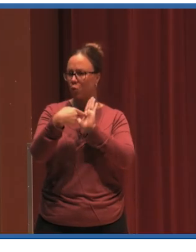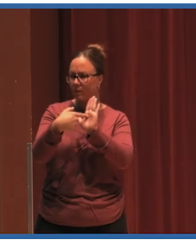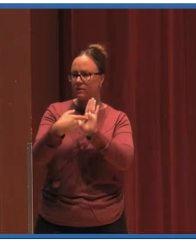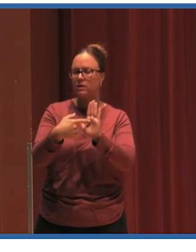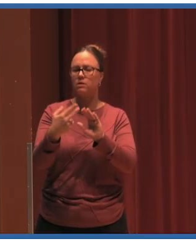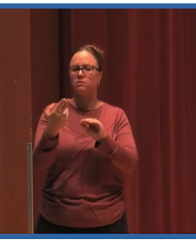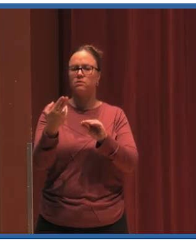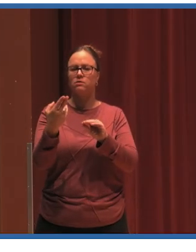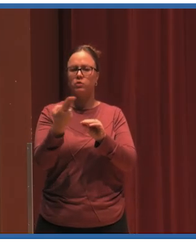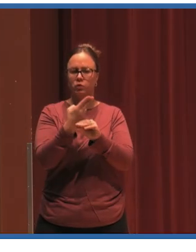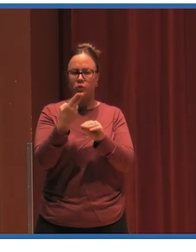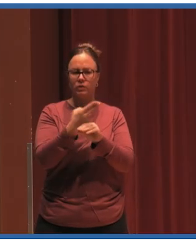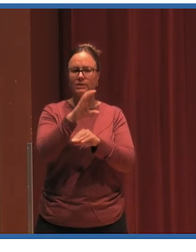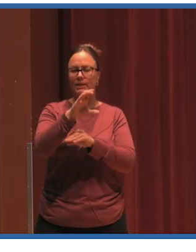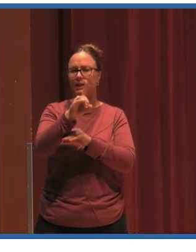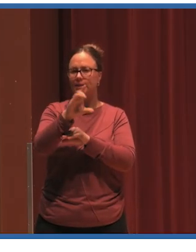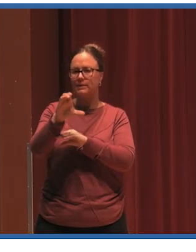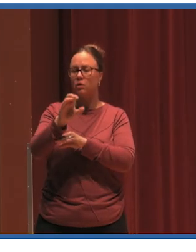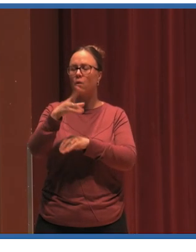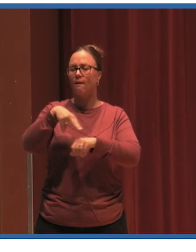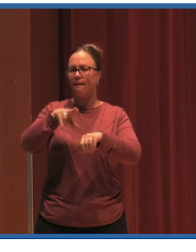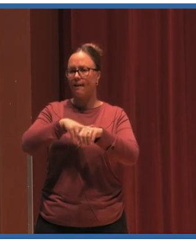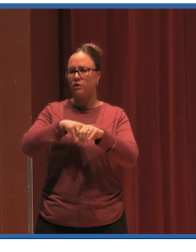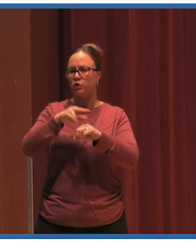of the CDC or the National Institutes of Health.